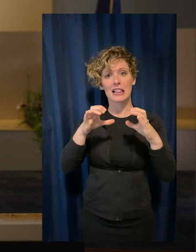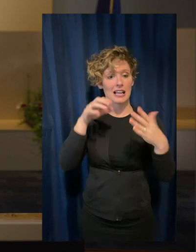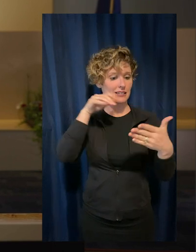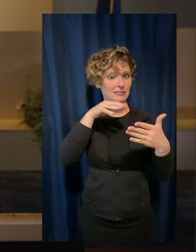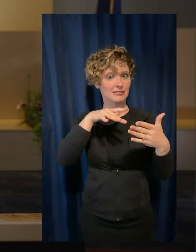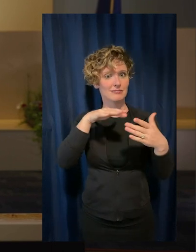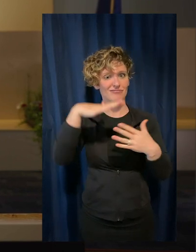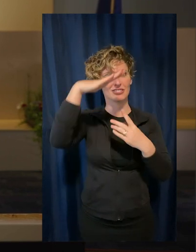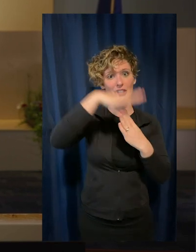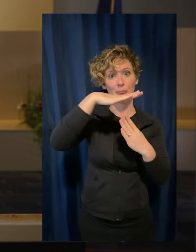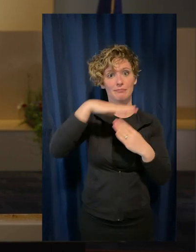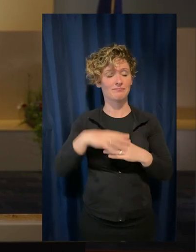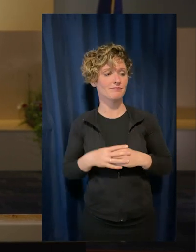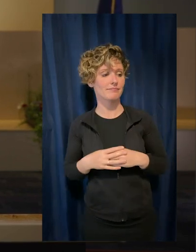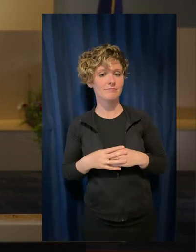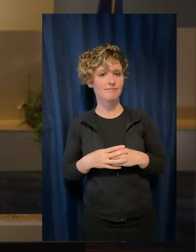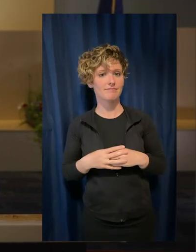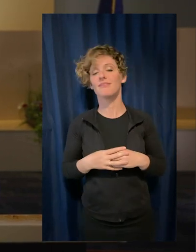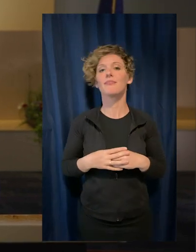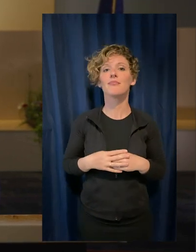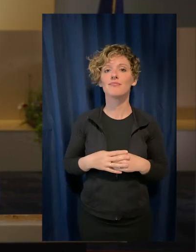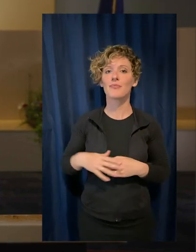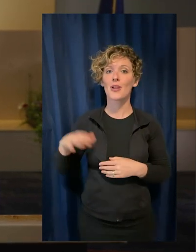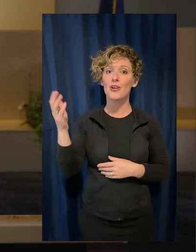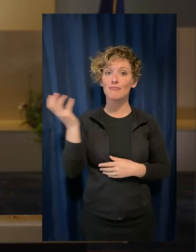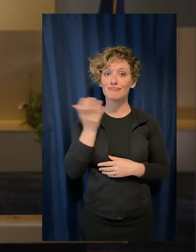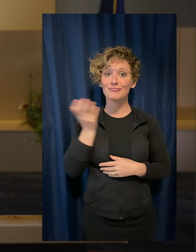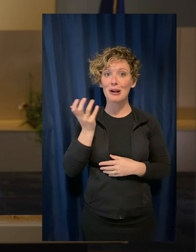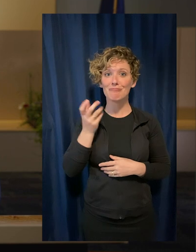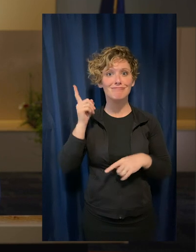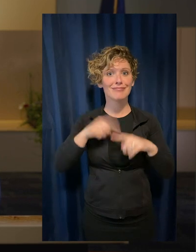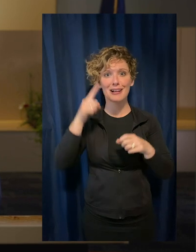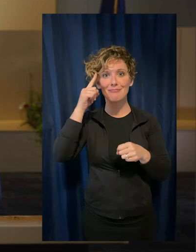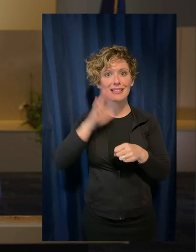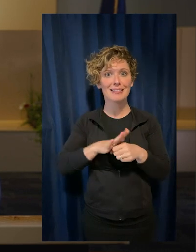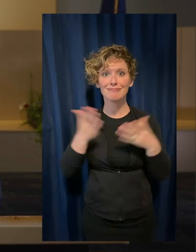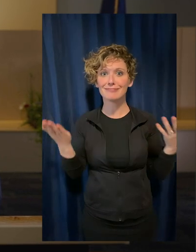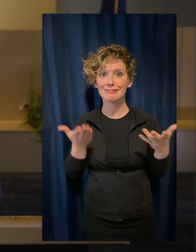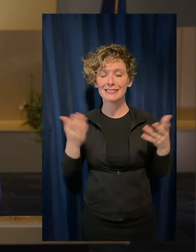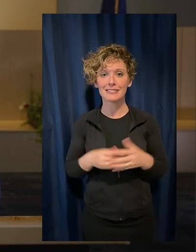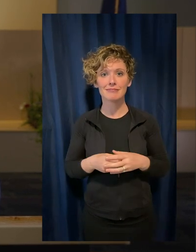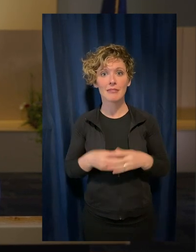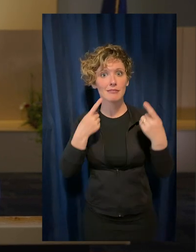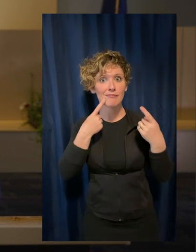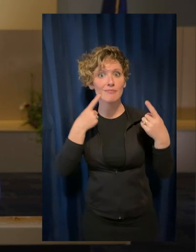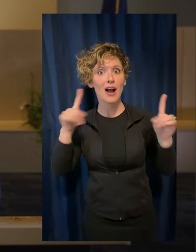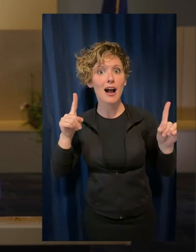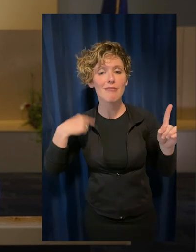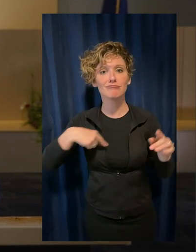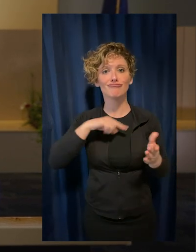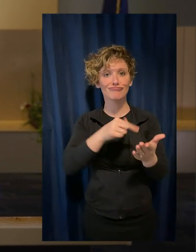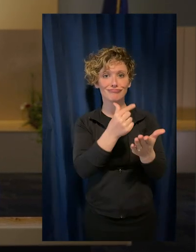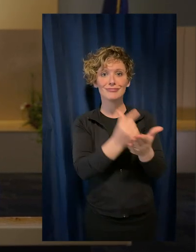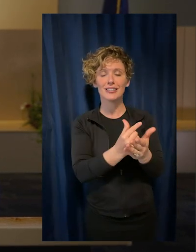Wow, I can't believe this time has finally arrived. We are now graduating. This is an unprecedented time right